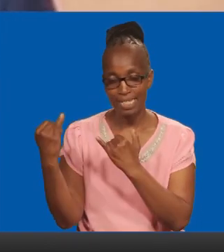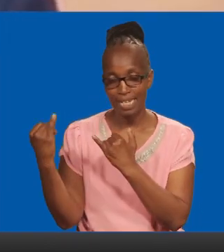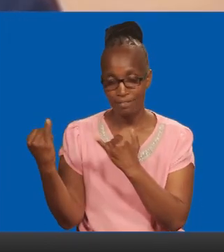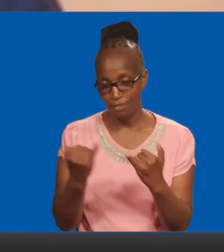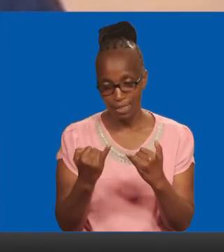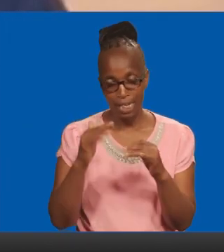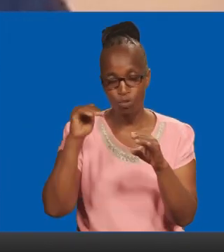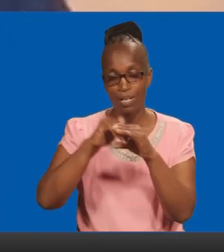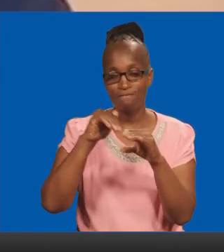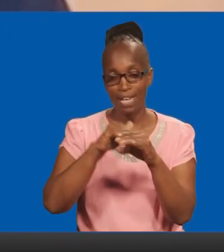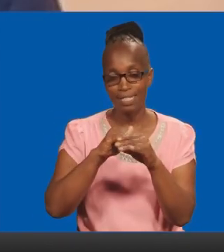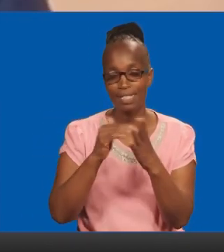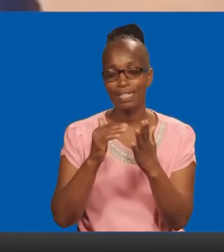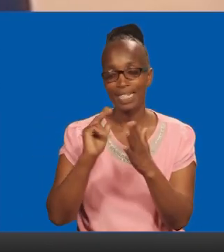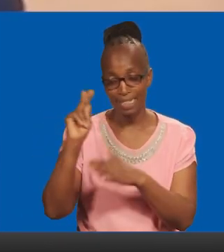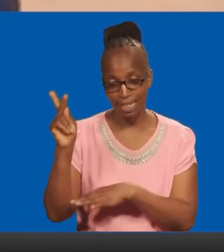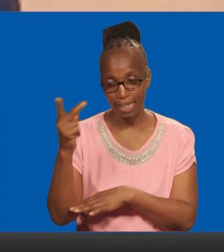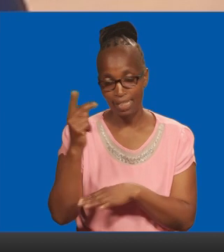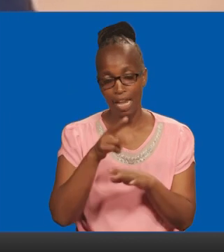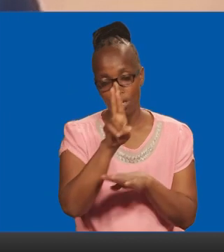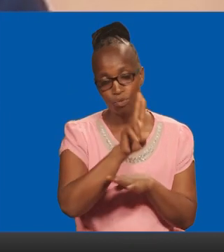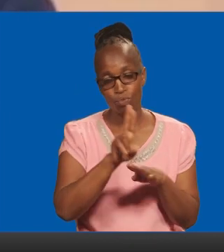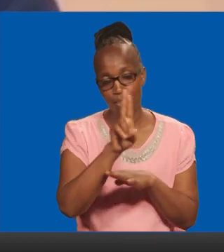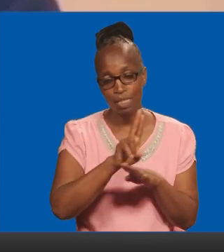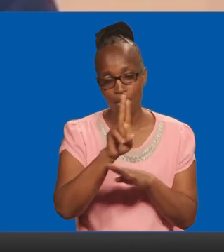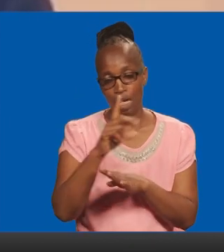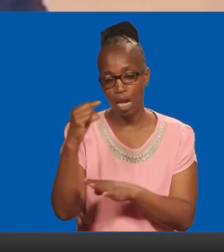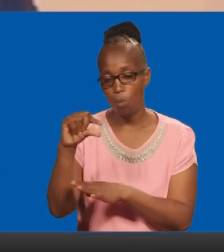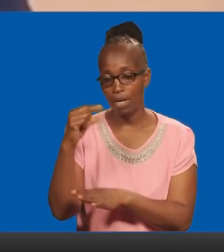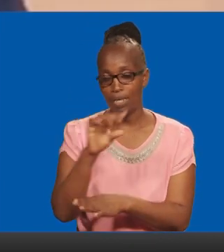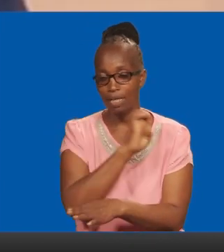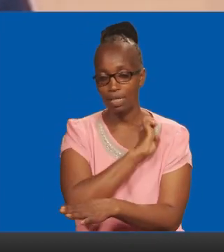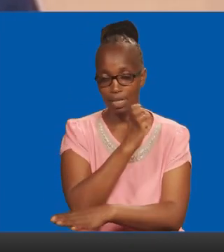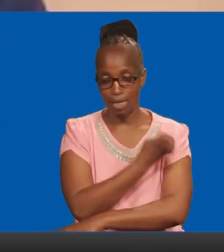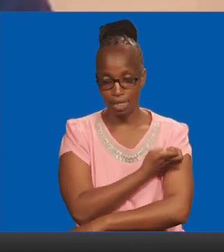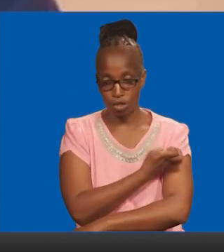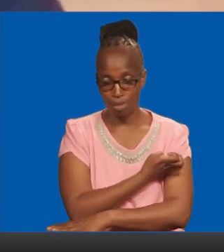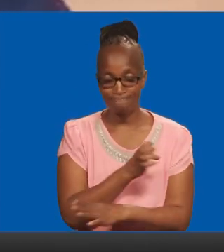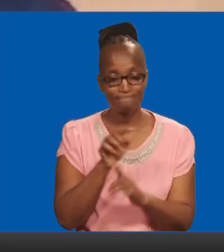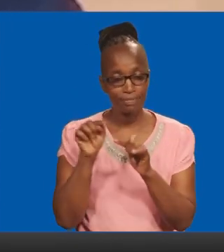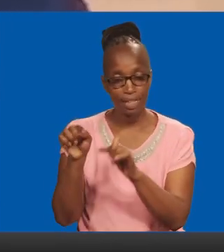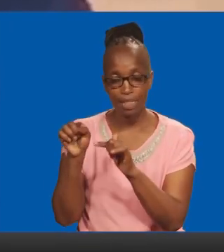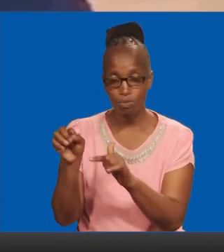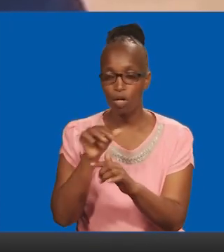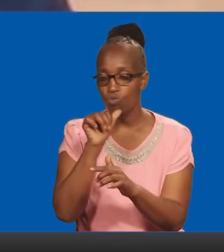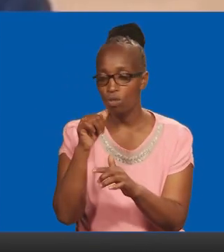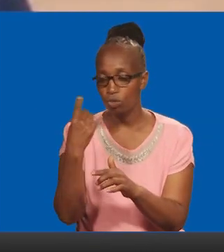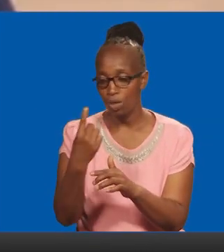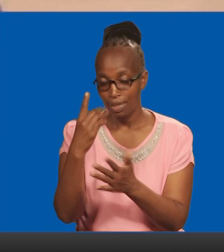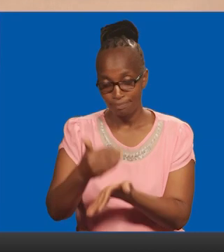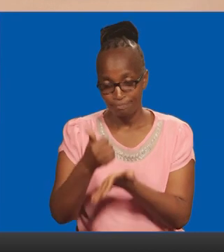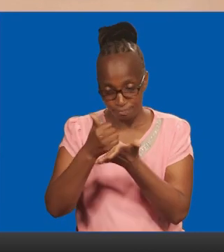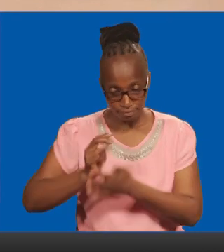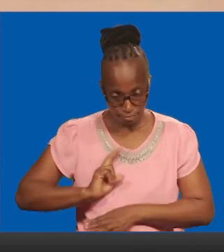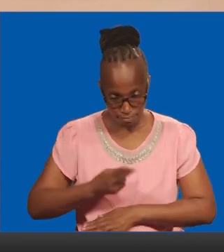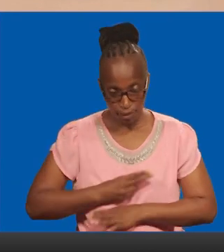to invest in their manufacturing capacities in Kenya using our green energy. It will not